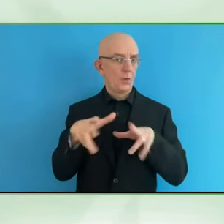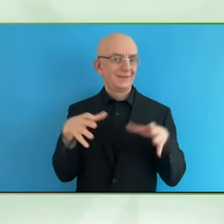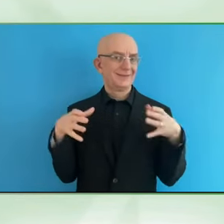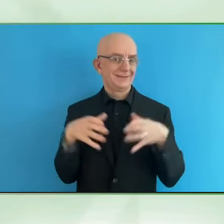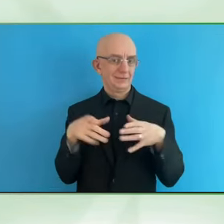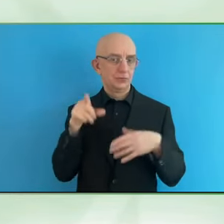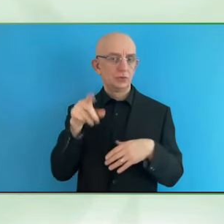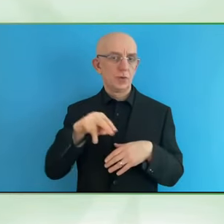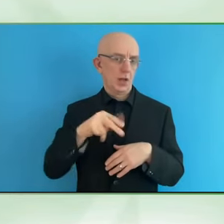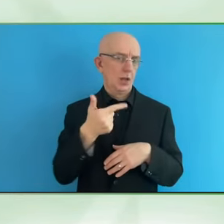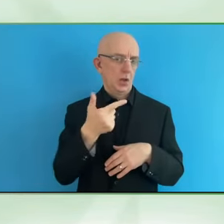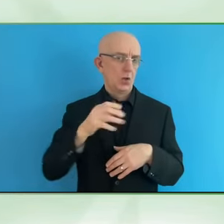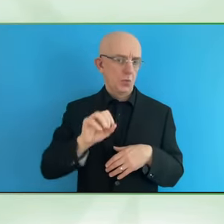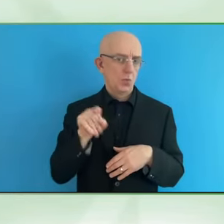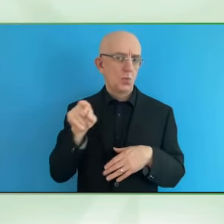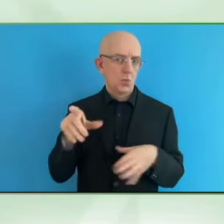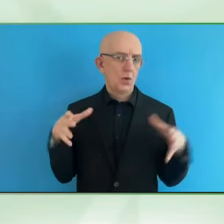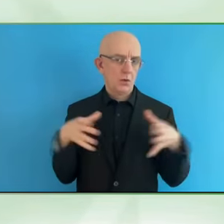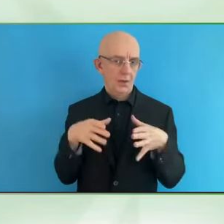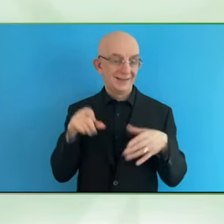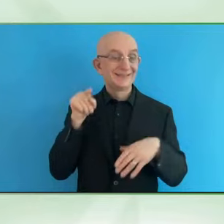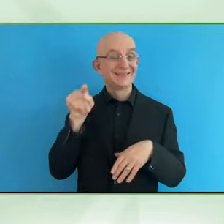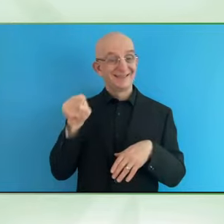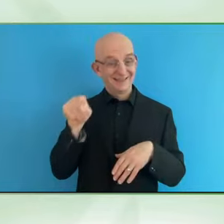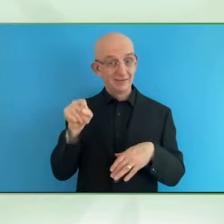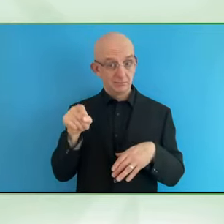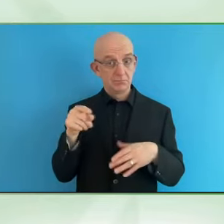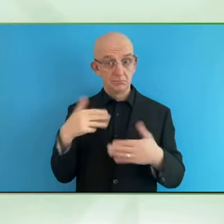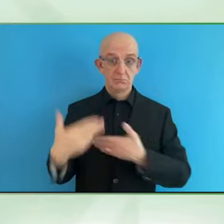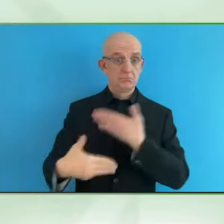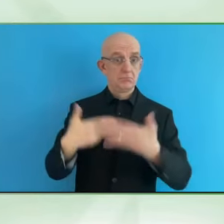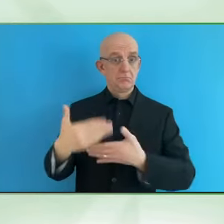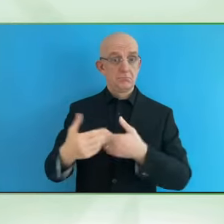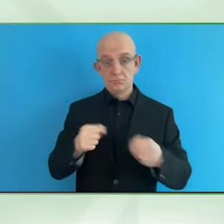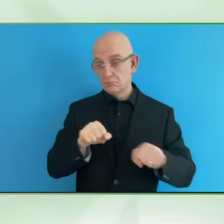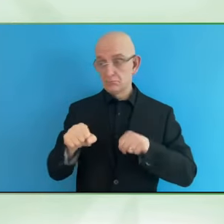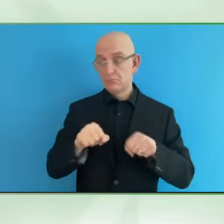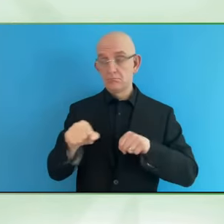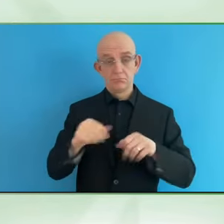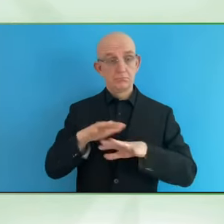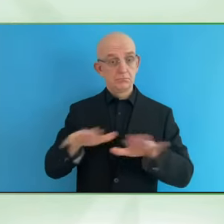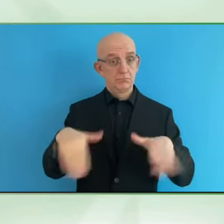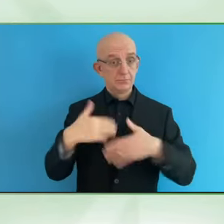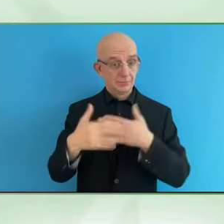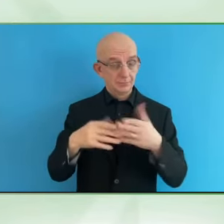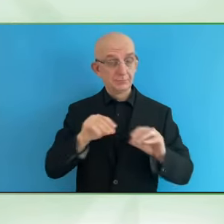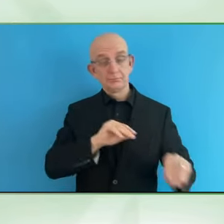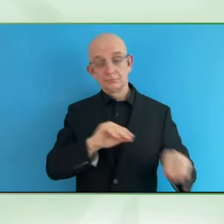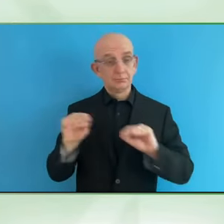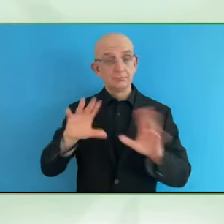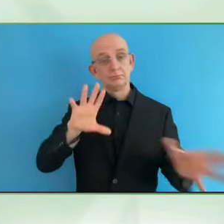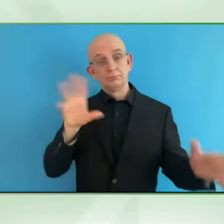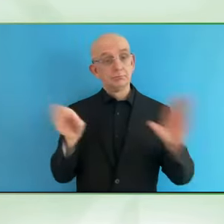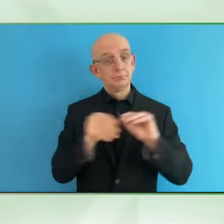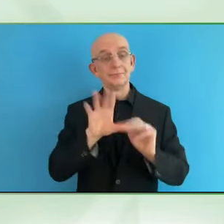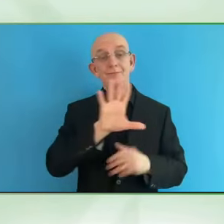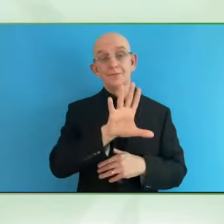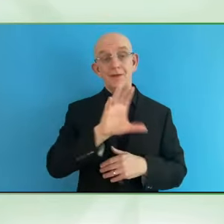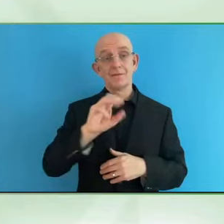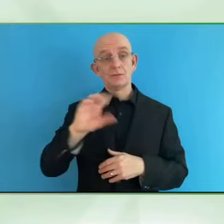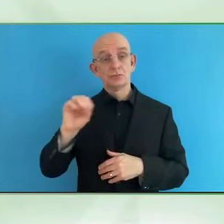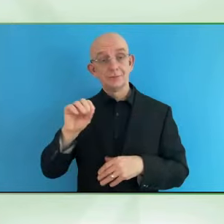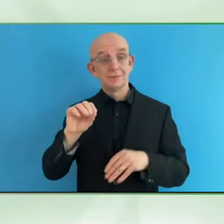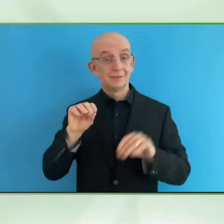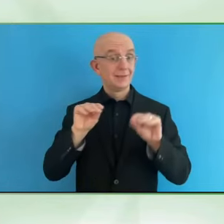in the past couple of years to work in this particular way. So training people to implement and to begin